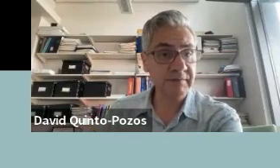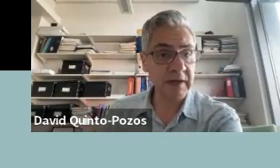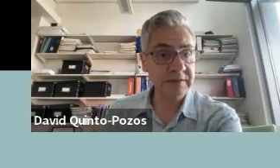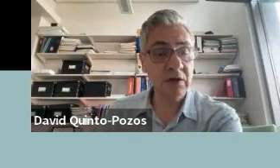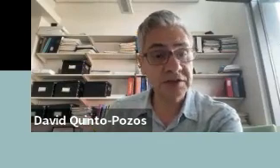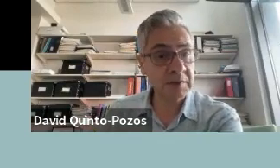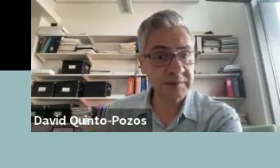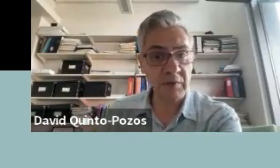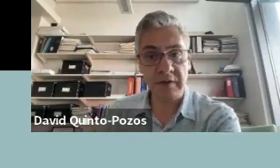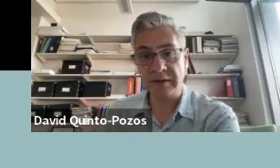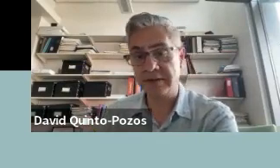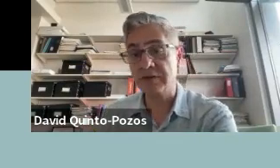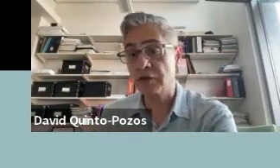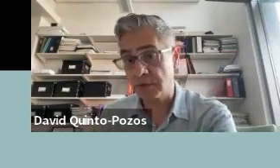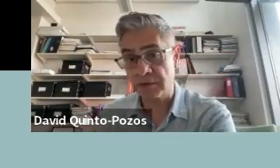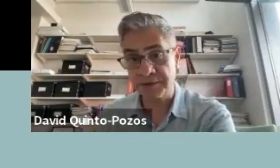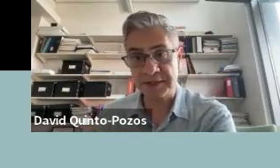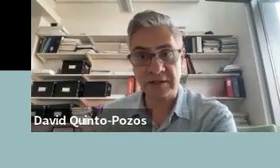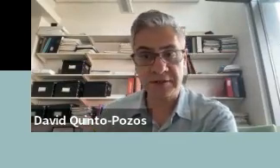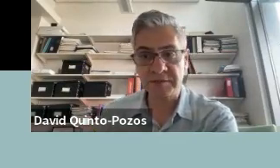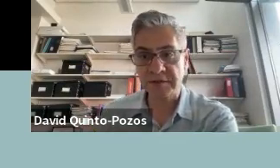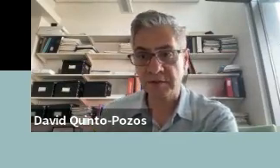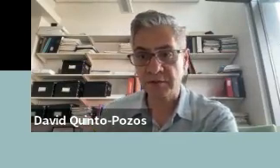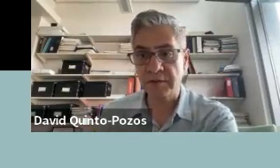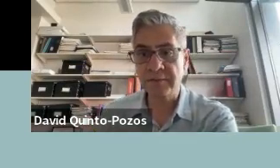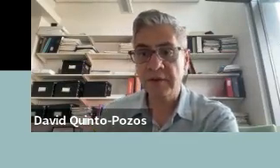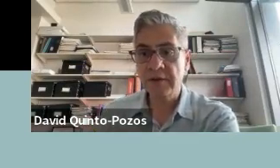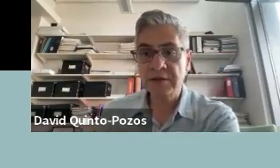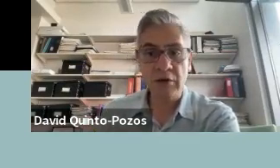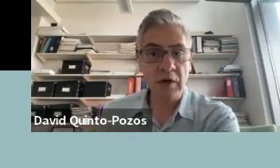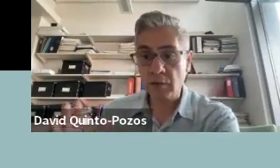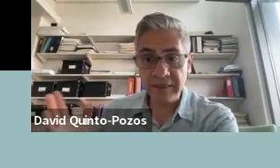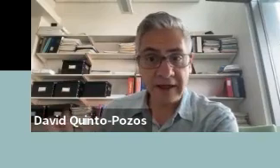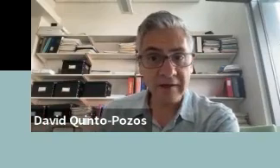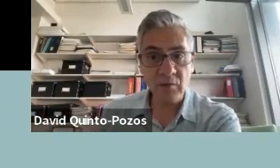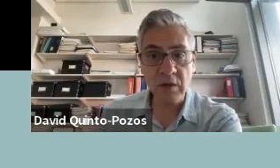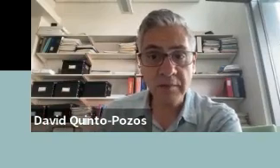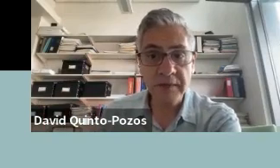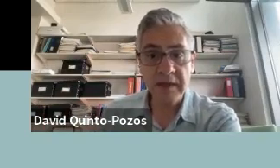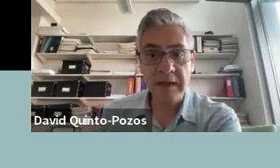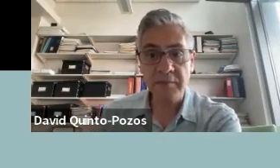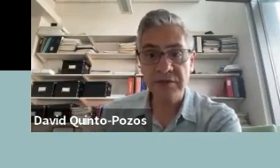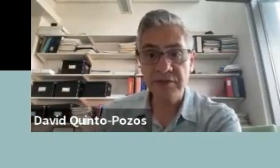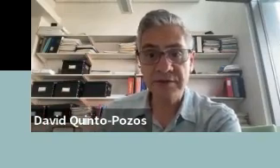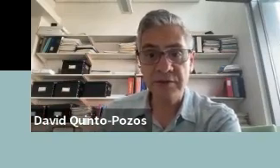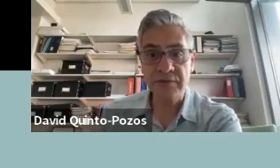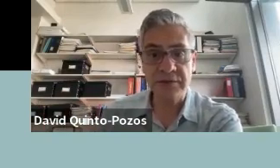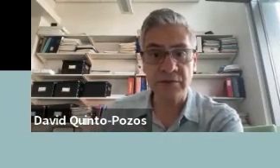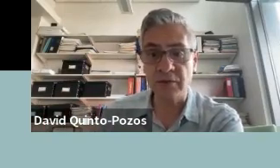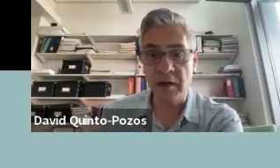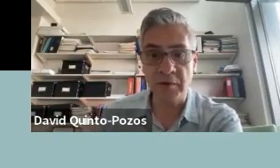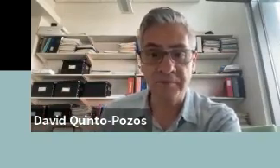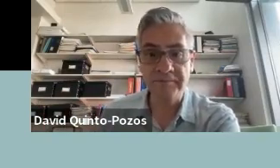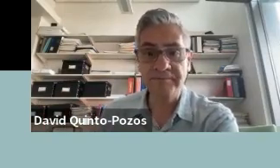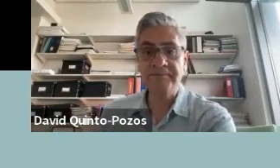as large as possible and that the interpreter is as large as possible as well. So with that, welcome, and I'm going to turn this over